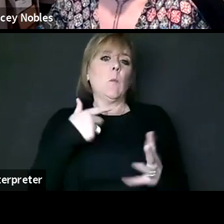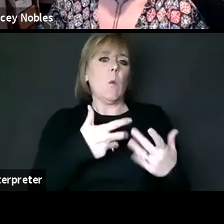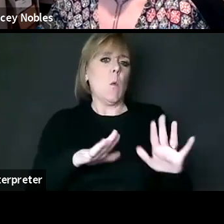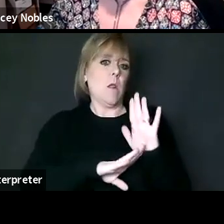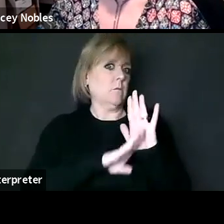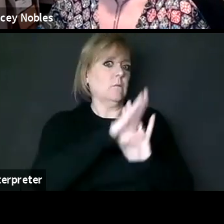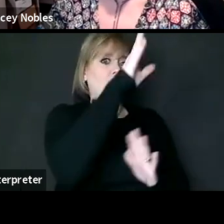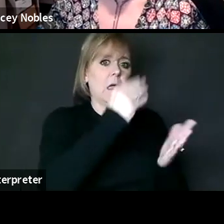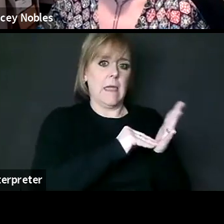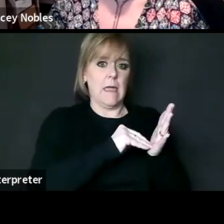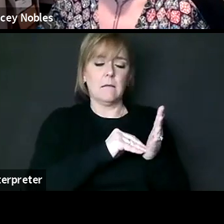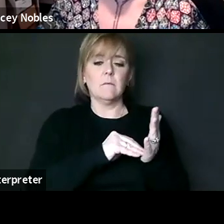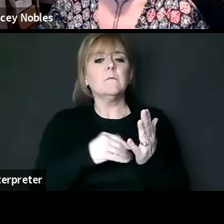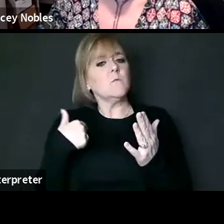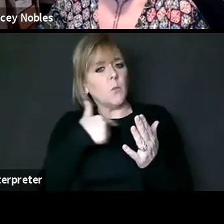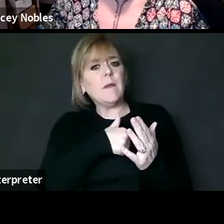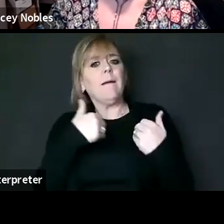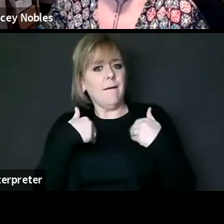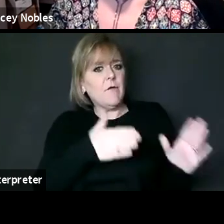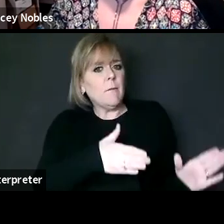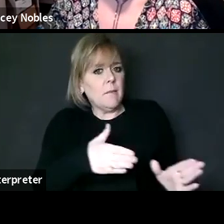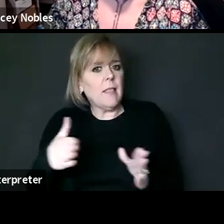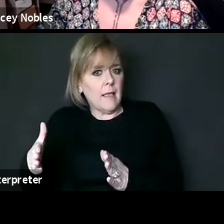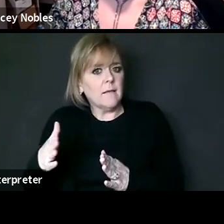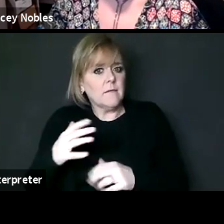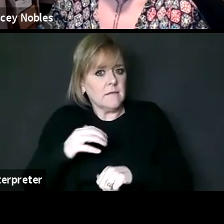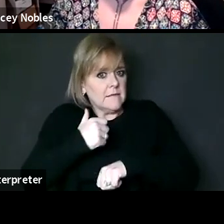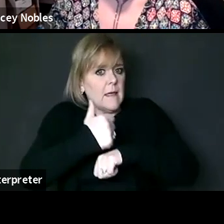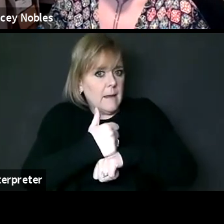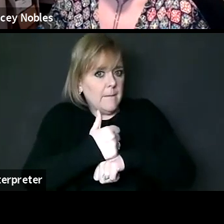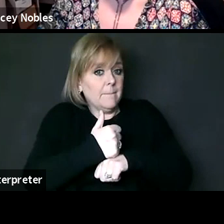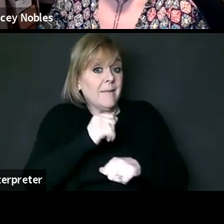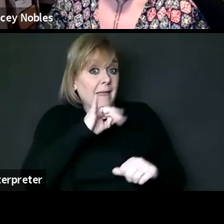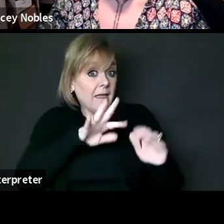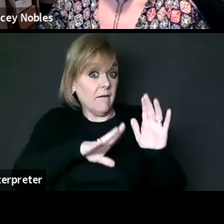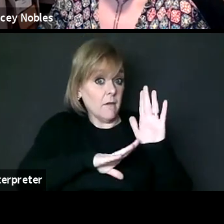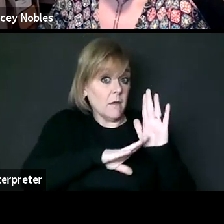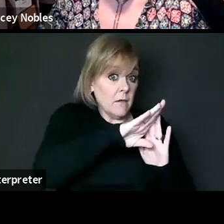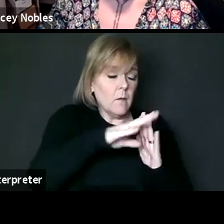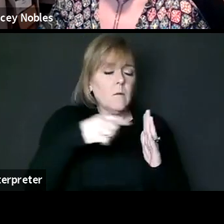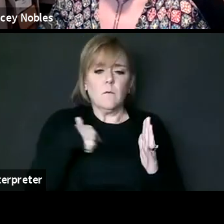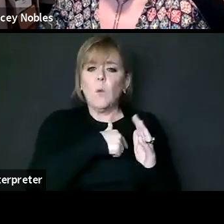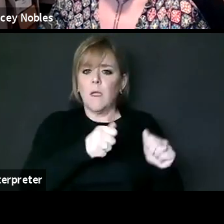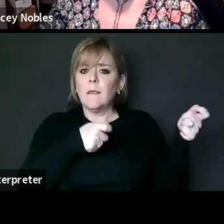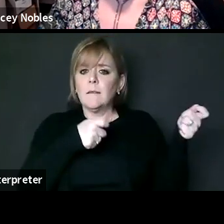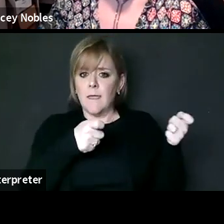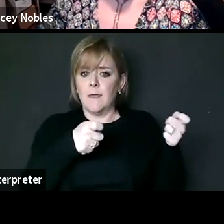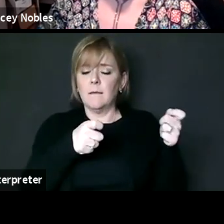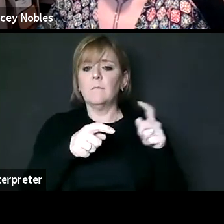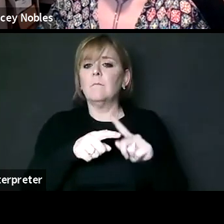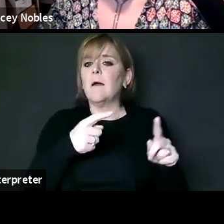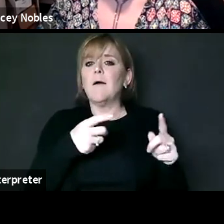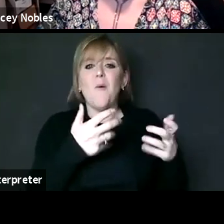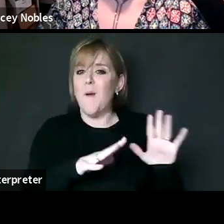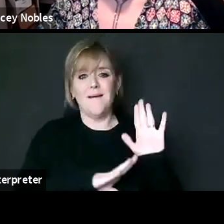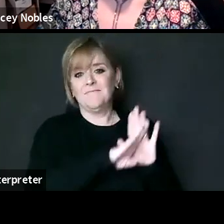so we don't want to take a step backwards. So let's continue to push forward with what we're doing. We're doing a good